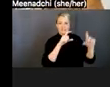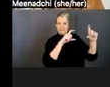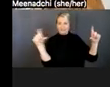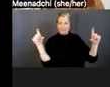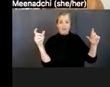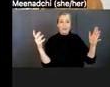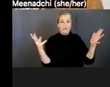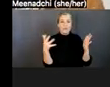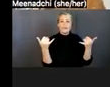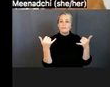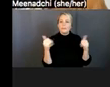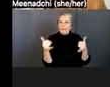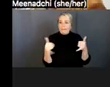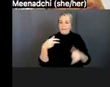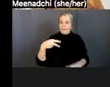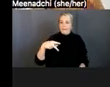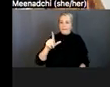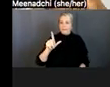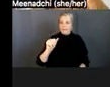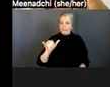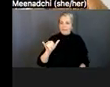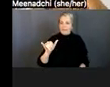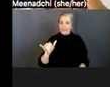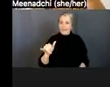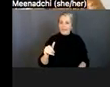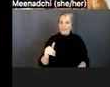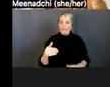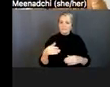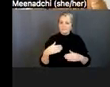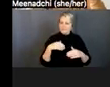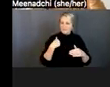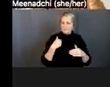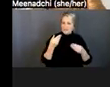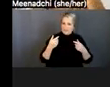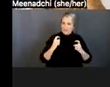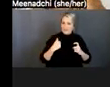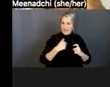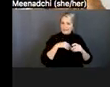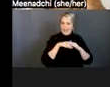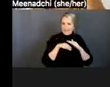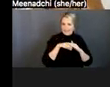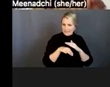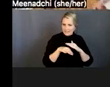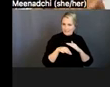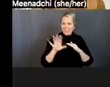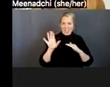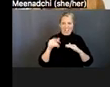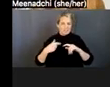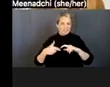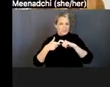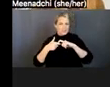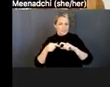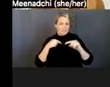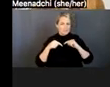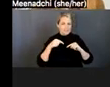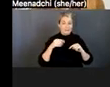to? And I think I'm actually going to pause briefly, and just in reference to the earlier slide, I have had some conflict in